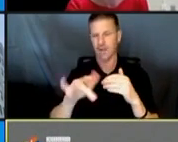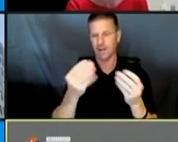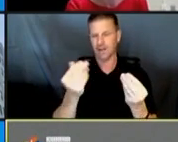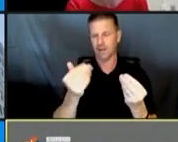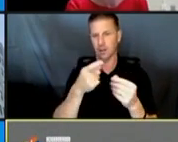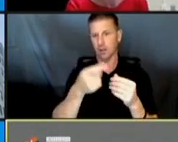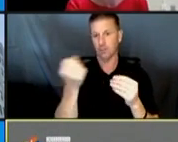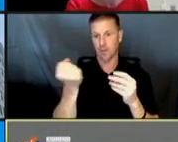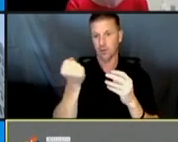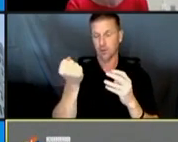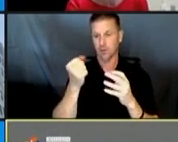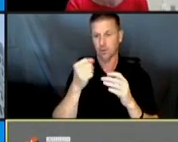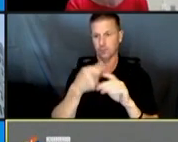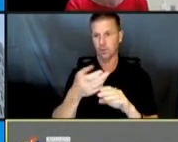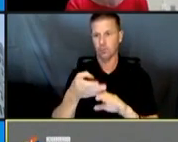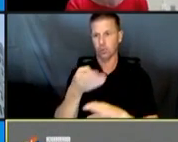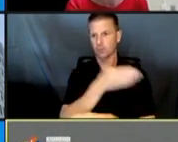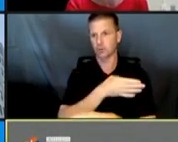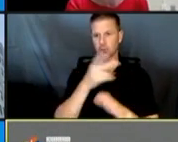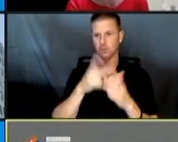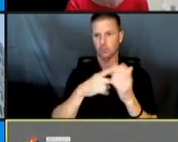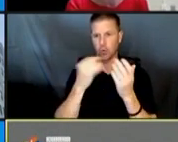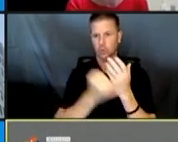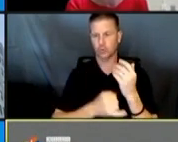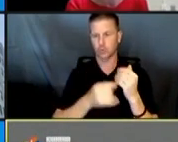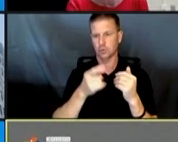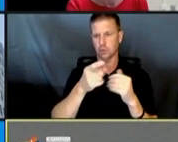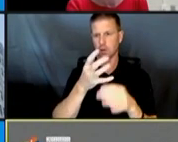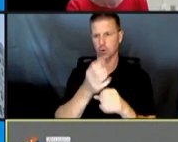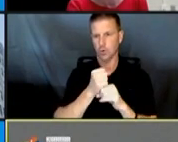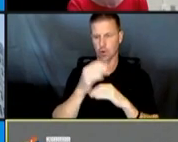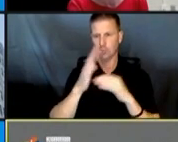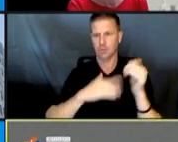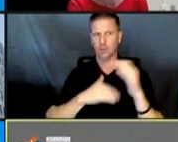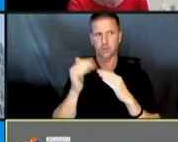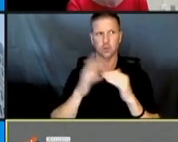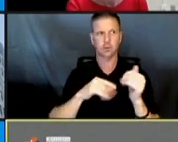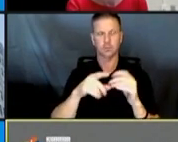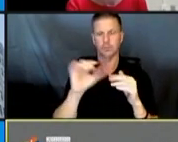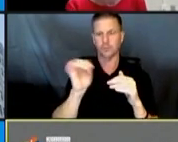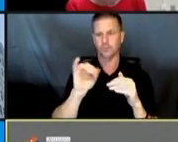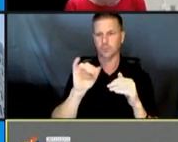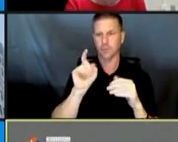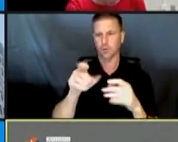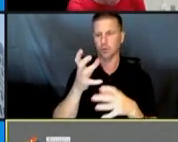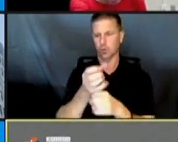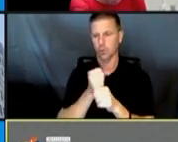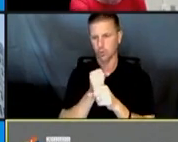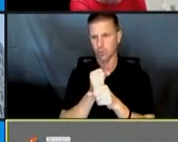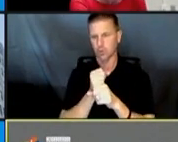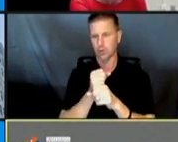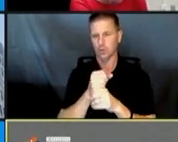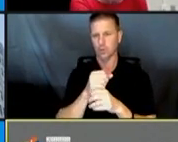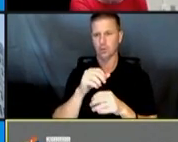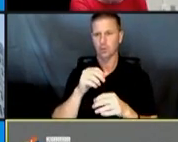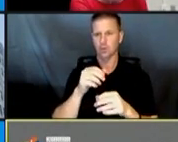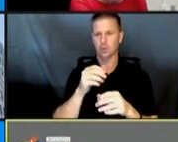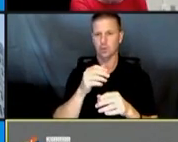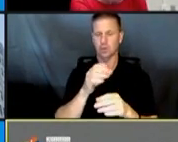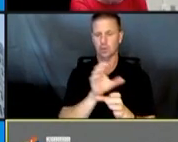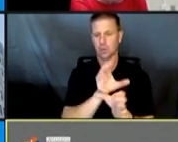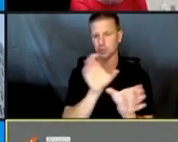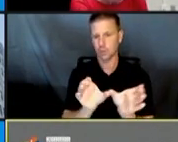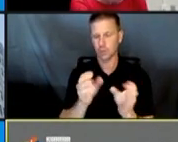held from previous projects. They acquired a building, and they also had to acquire adjacent land